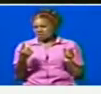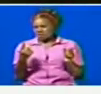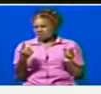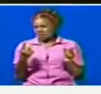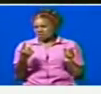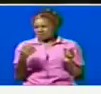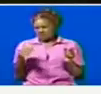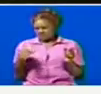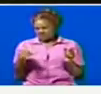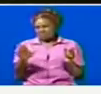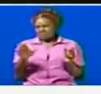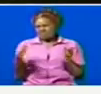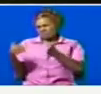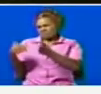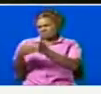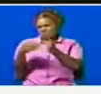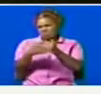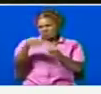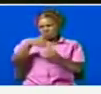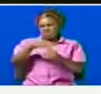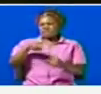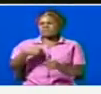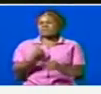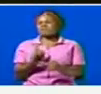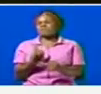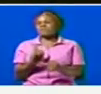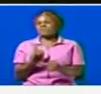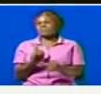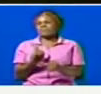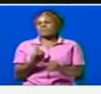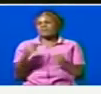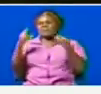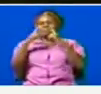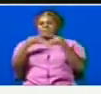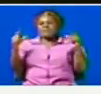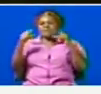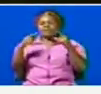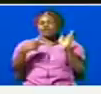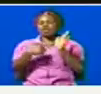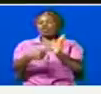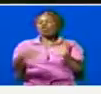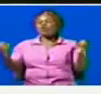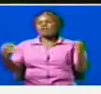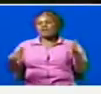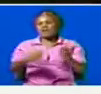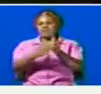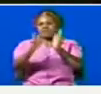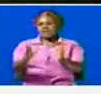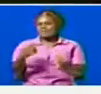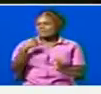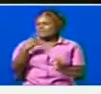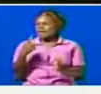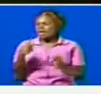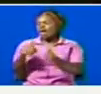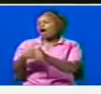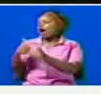they have already made some resistance within themselves, and they are putting that message out loud and clear, because their leaders have been telling them to